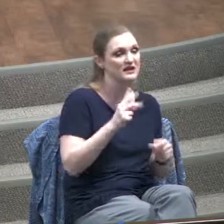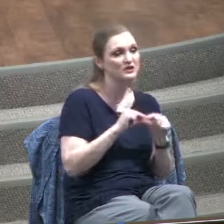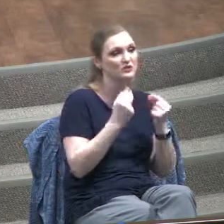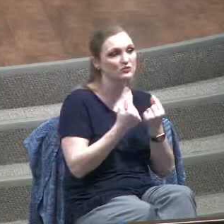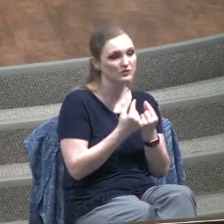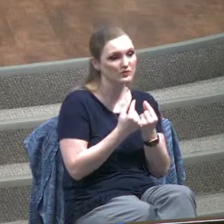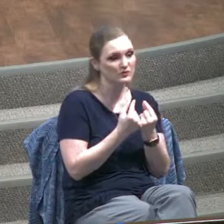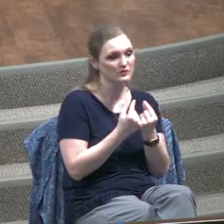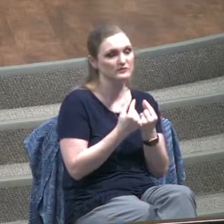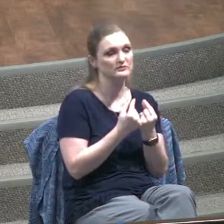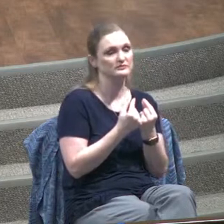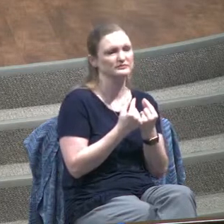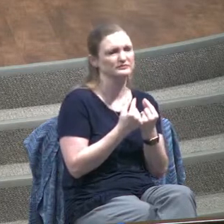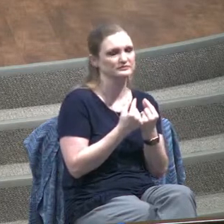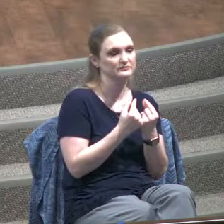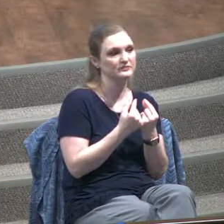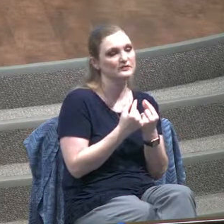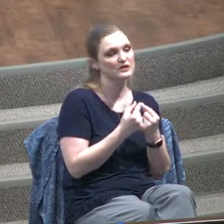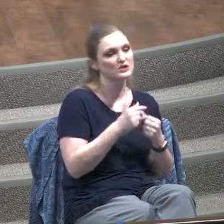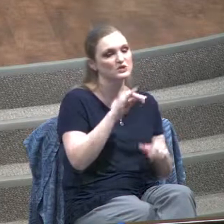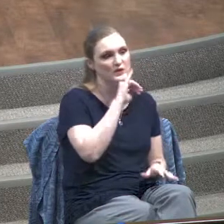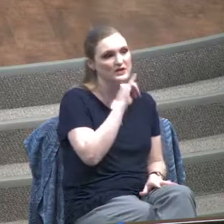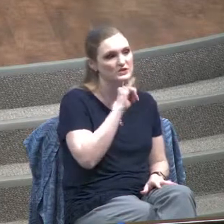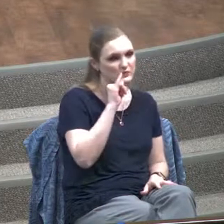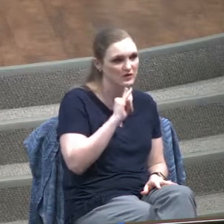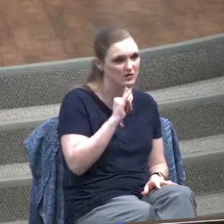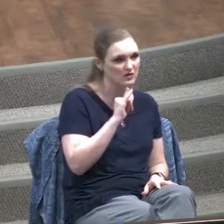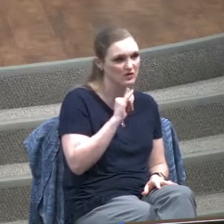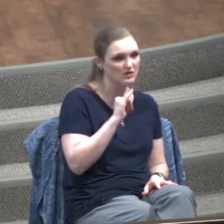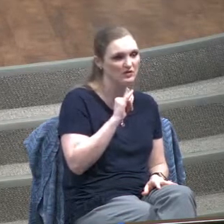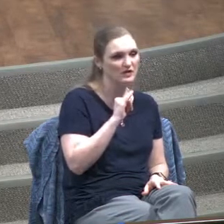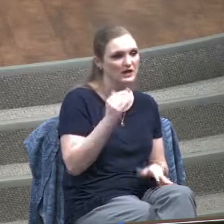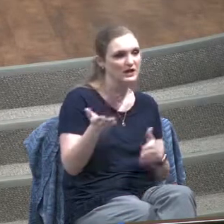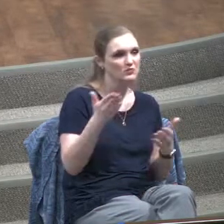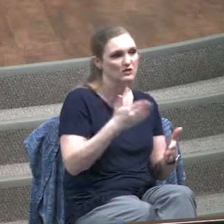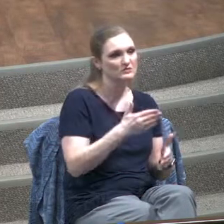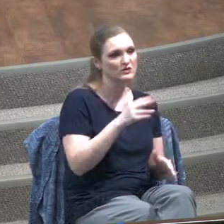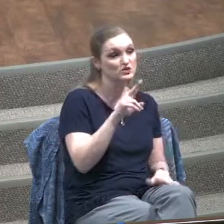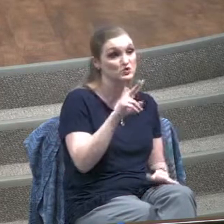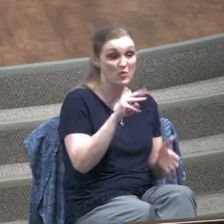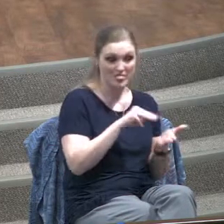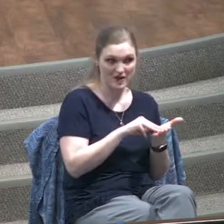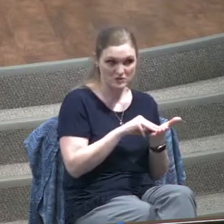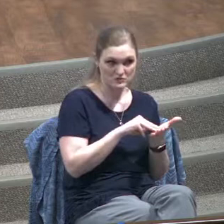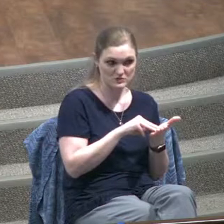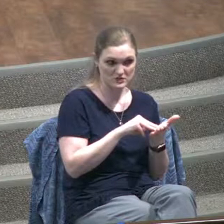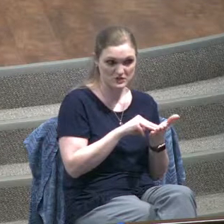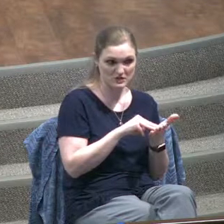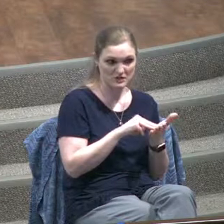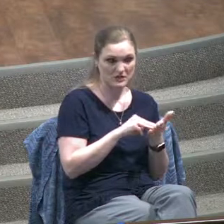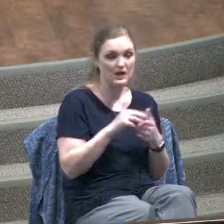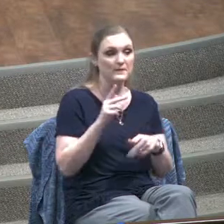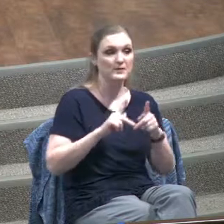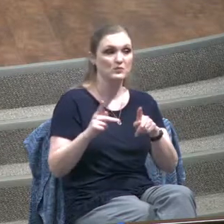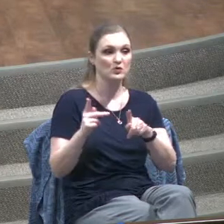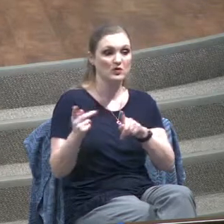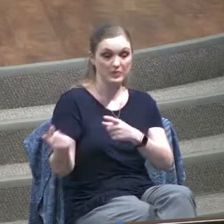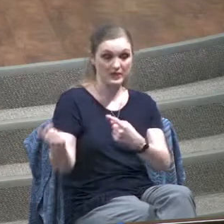back to Israel. At this time, he brings about 2,000 exiles with